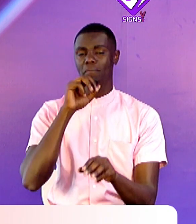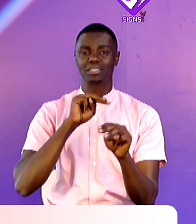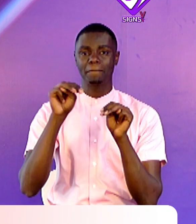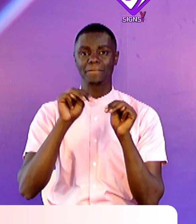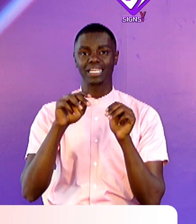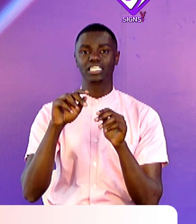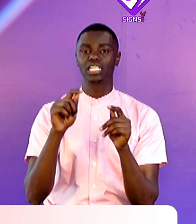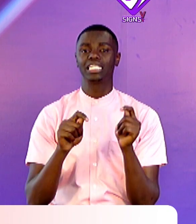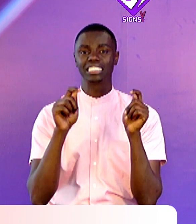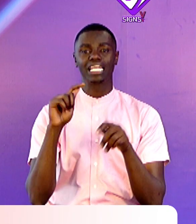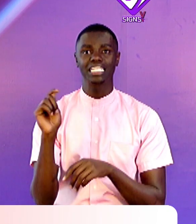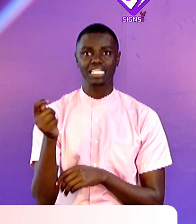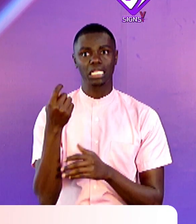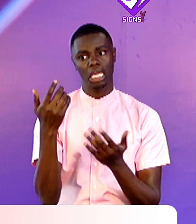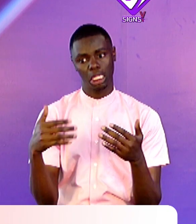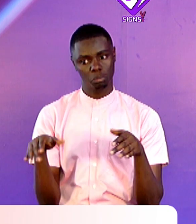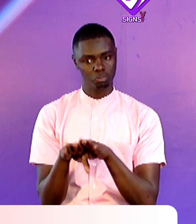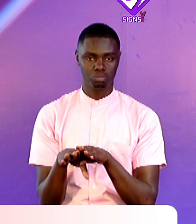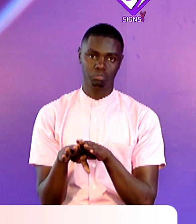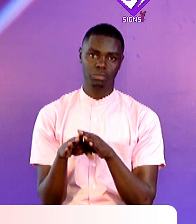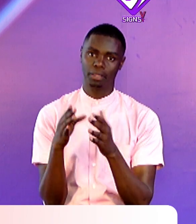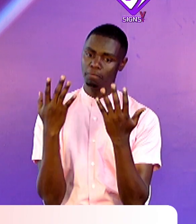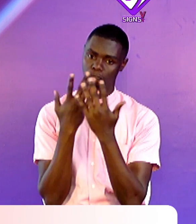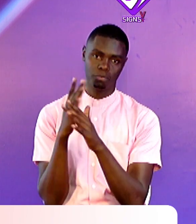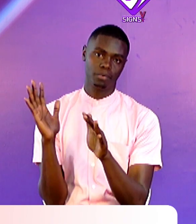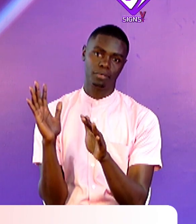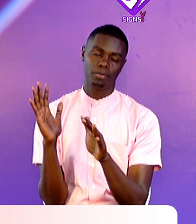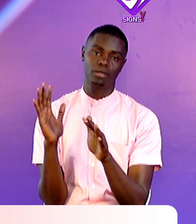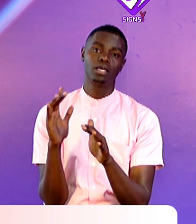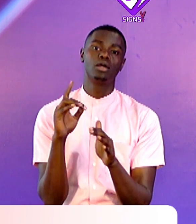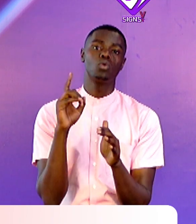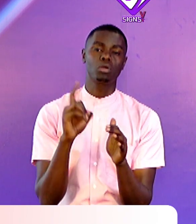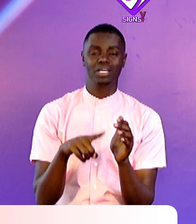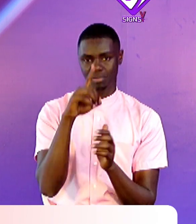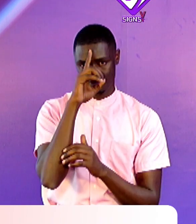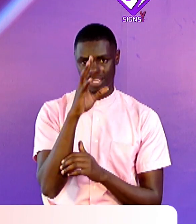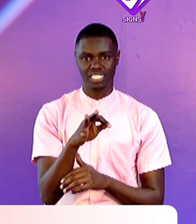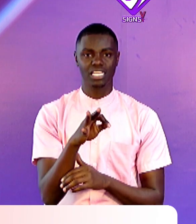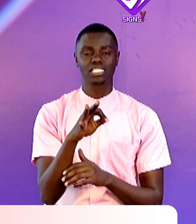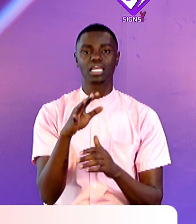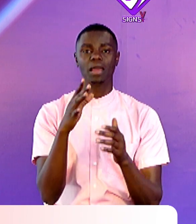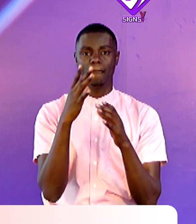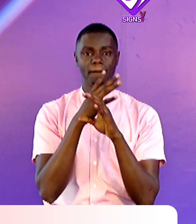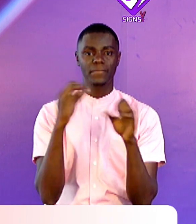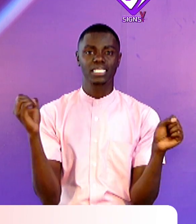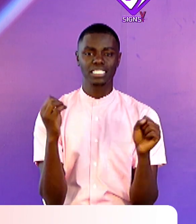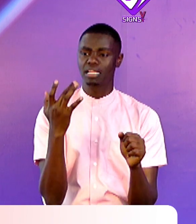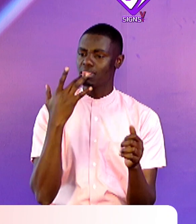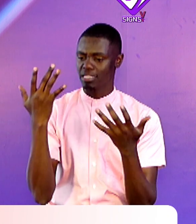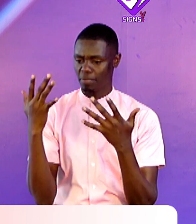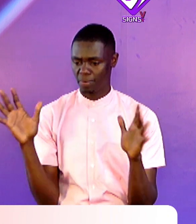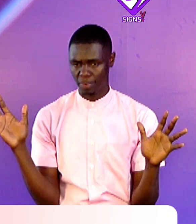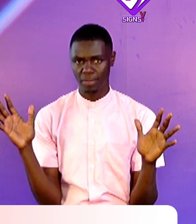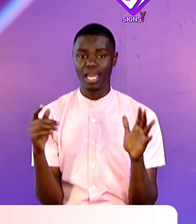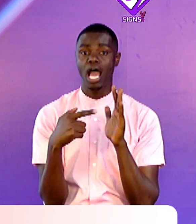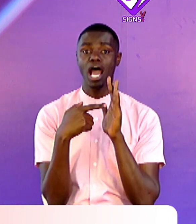Kenya has come to an end, and we must be very serious. The president has tested it, and